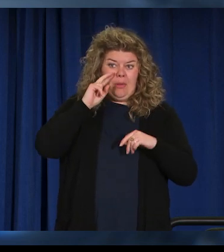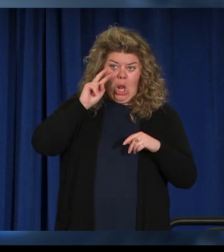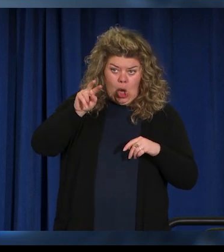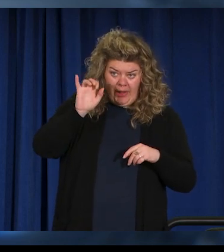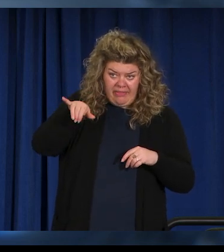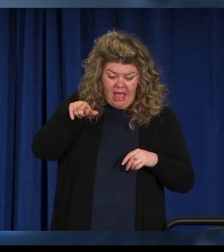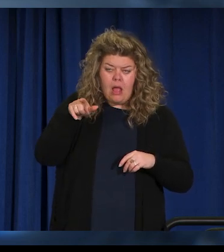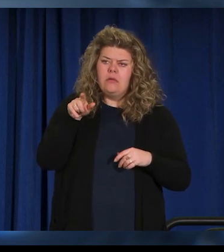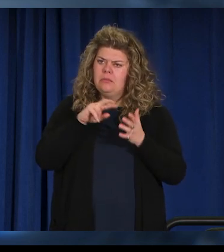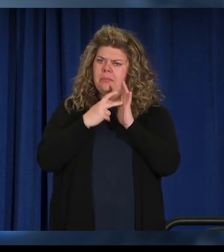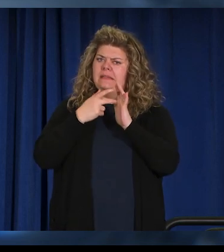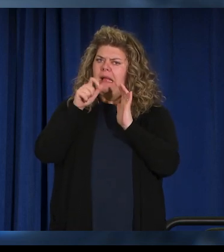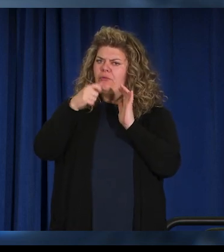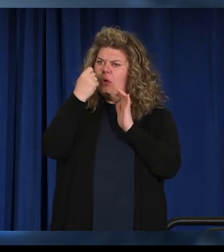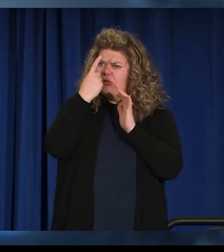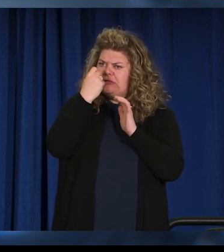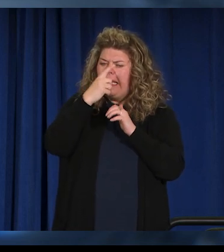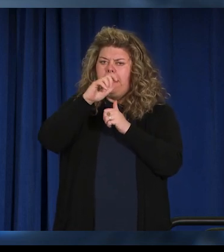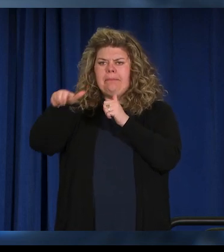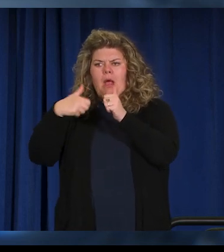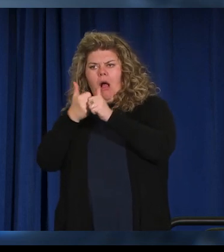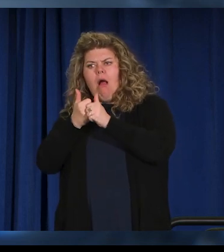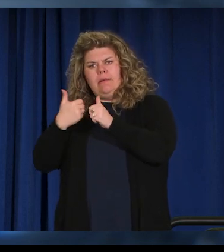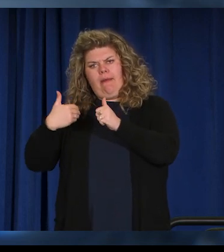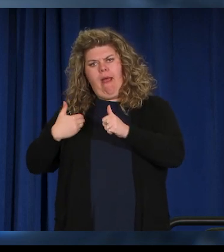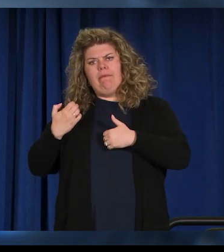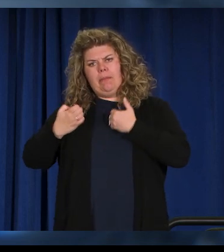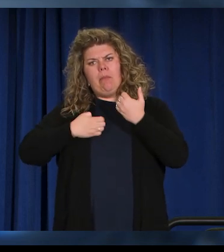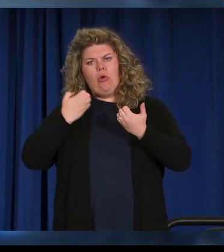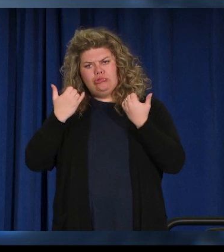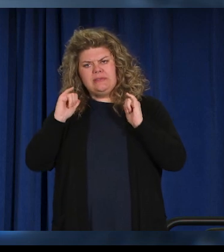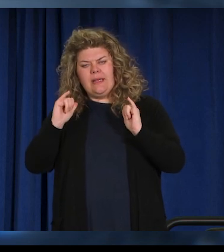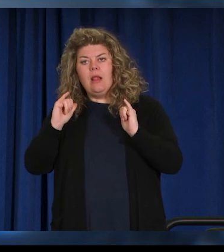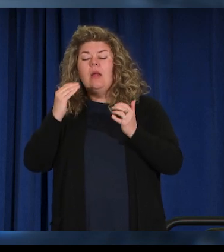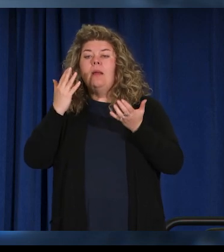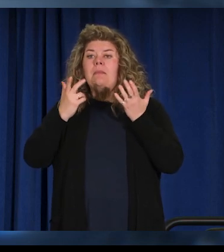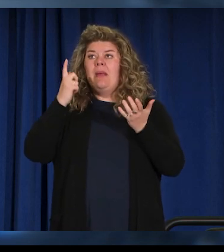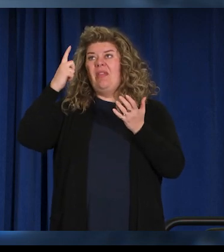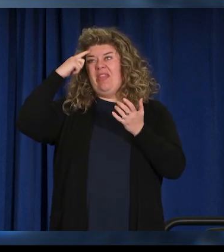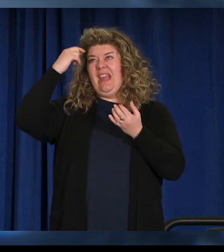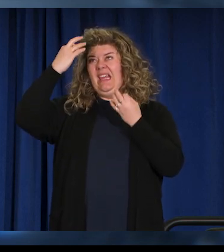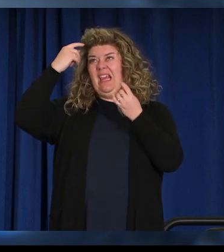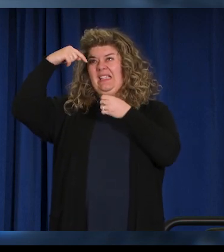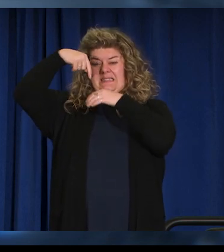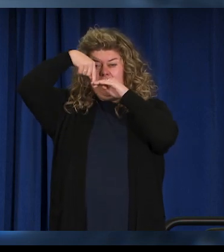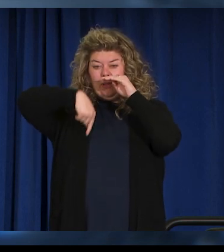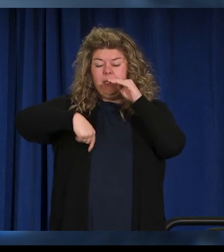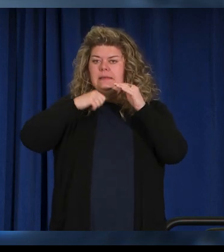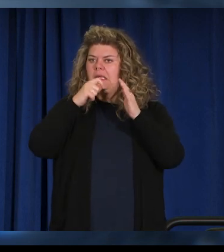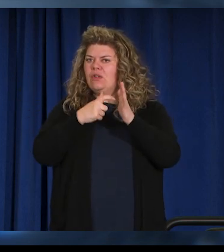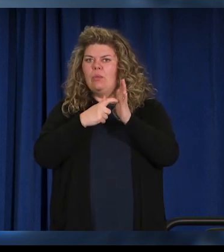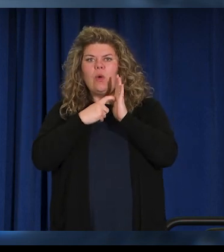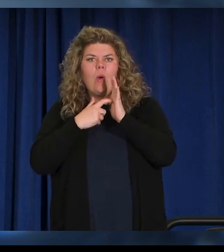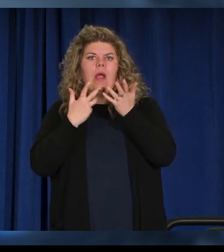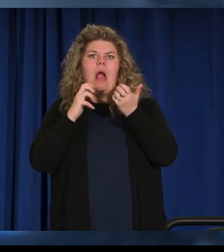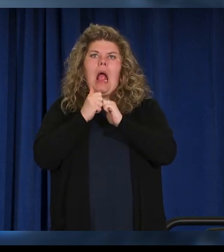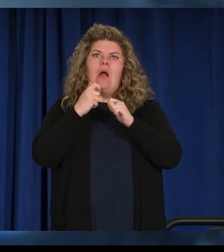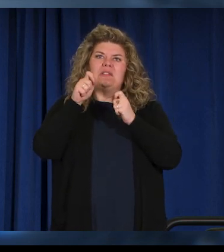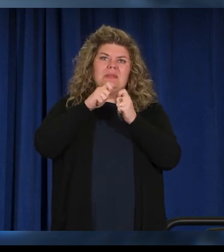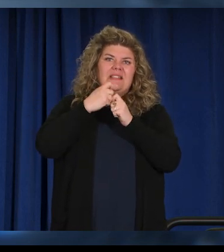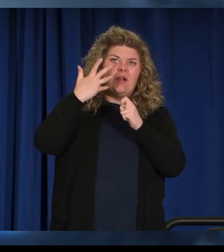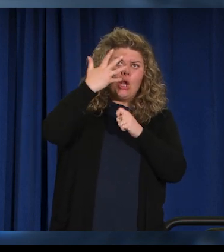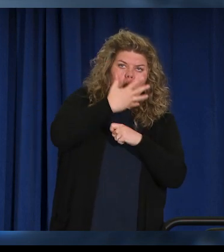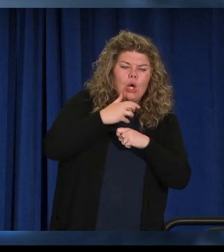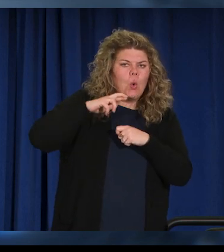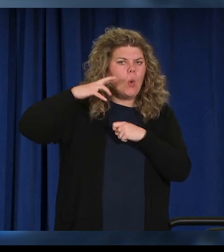ways of expressing emotions. To be engaged, feeling, or thinking deeply does not require a specific look, sound, or